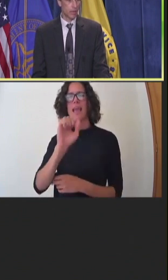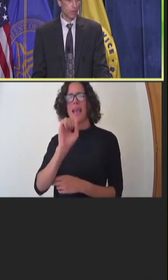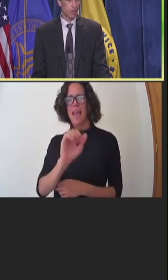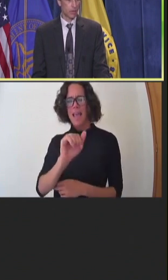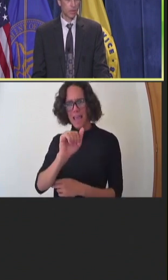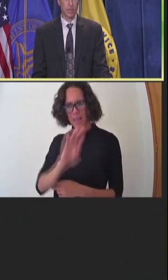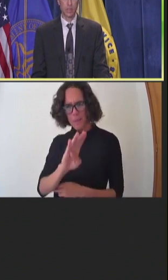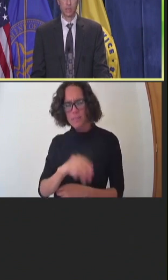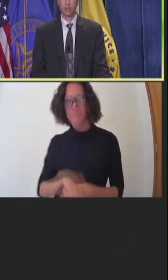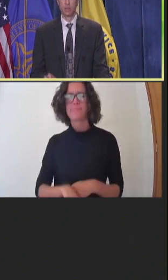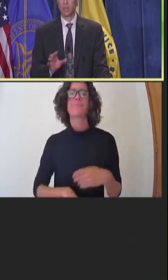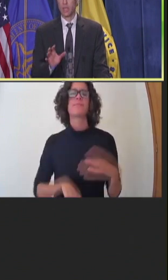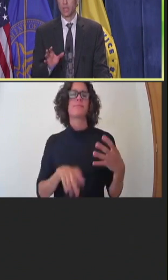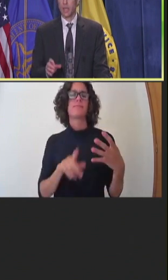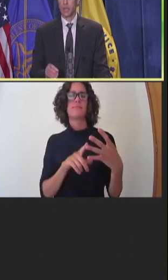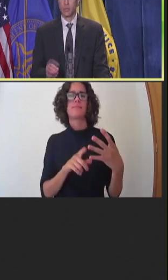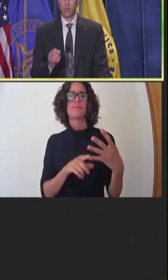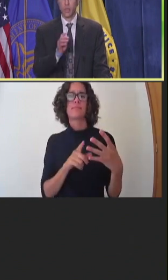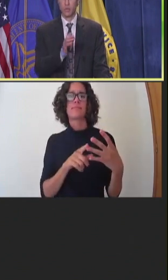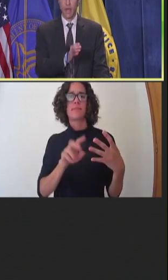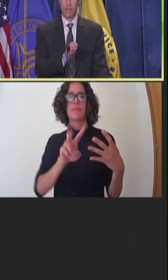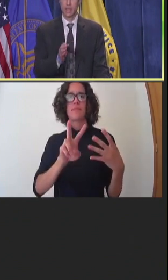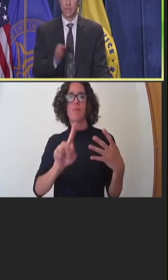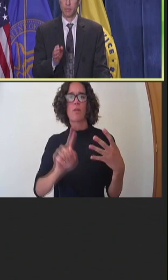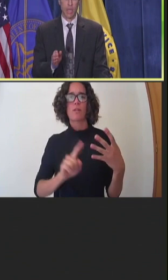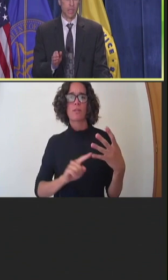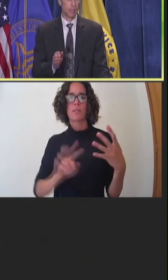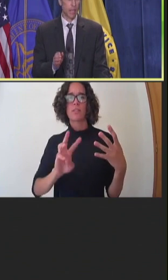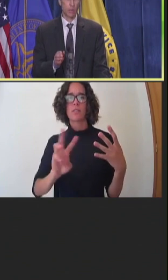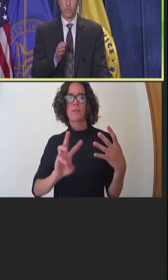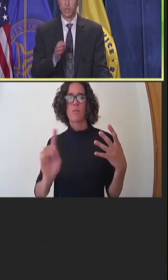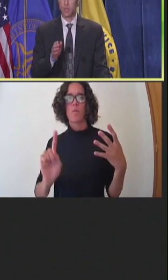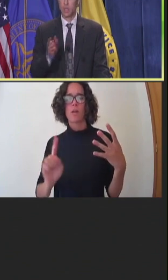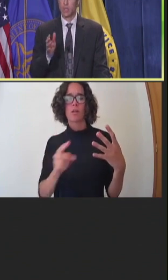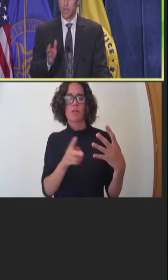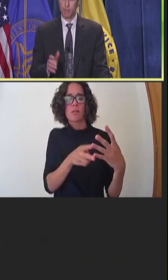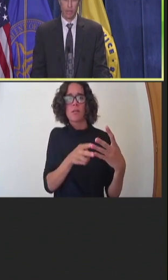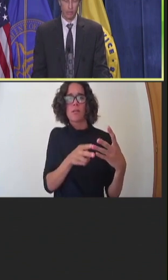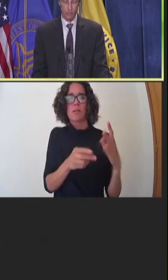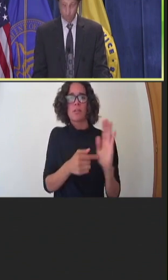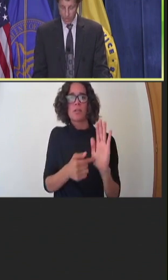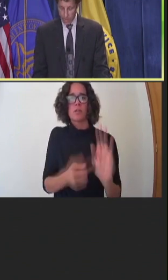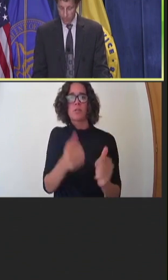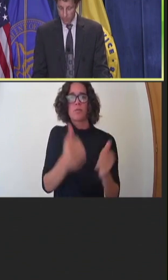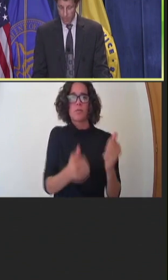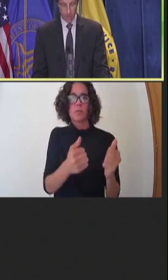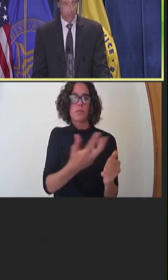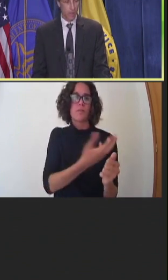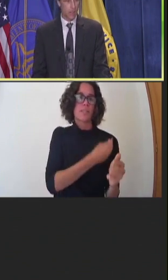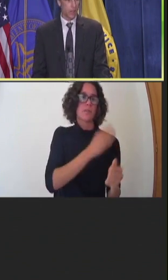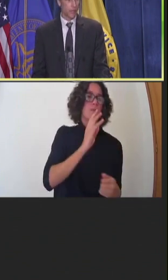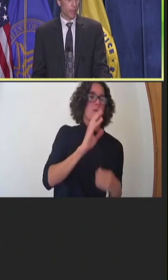and W1. These are indicators for which vaccine I'm talking about and which sampling visit.